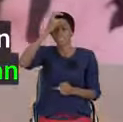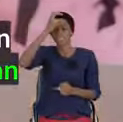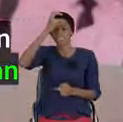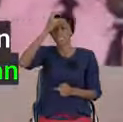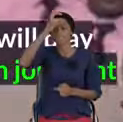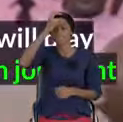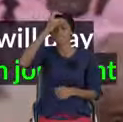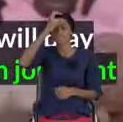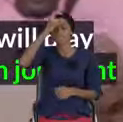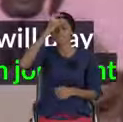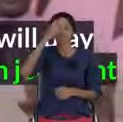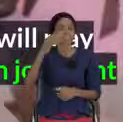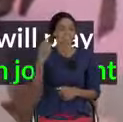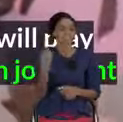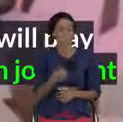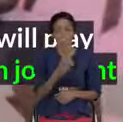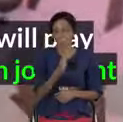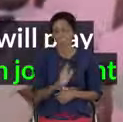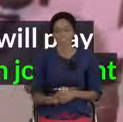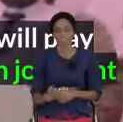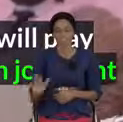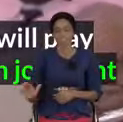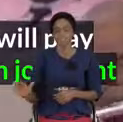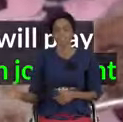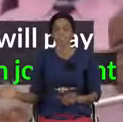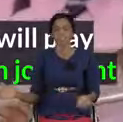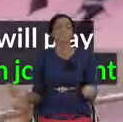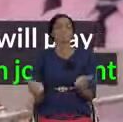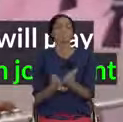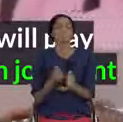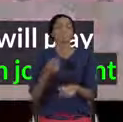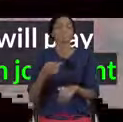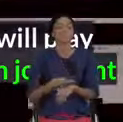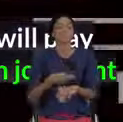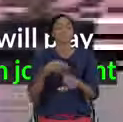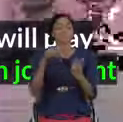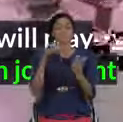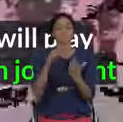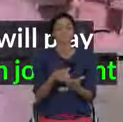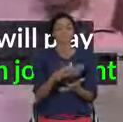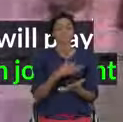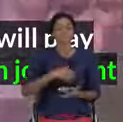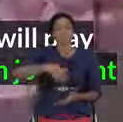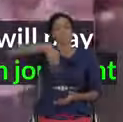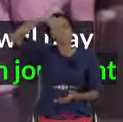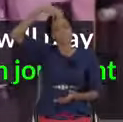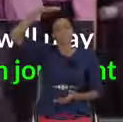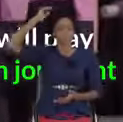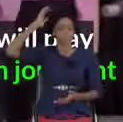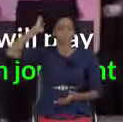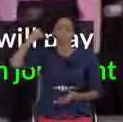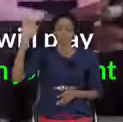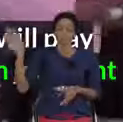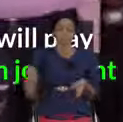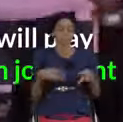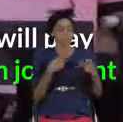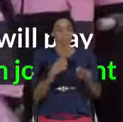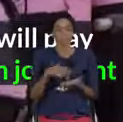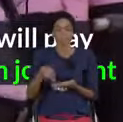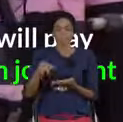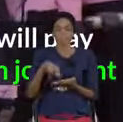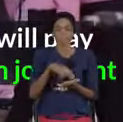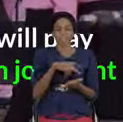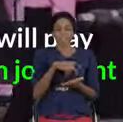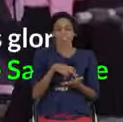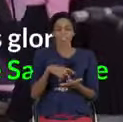Satan. Lead the children with a lamb and lion will